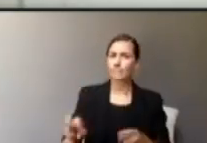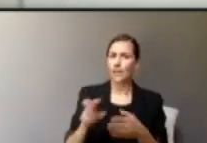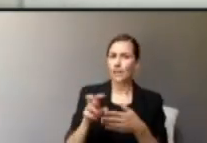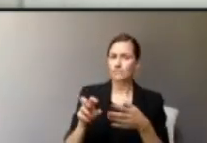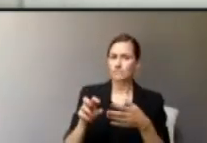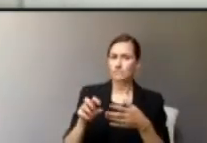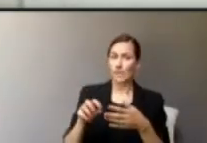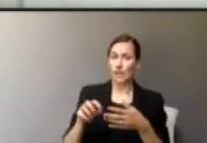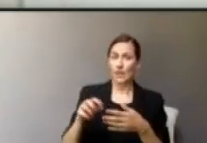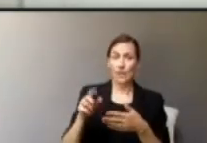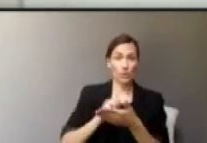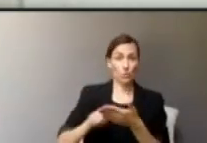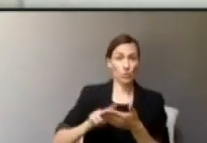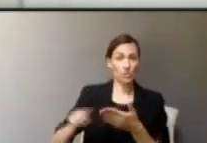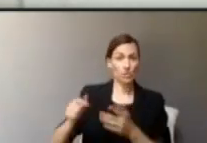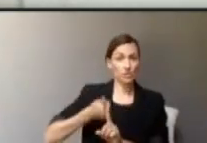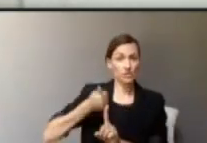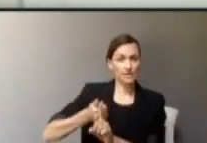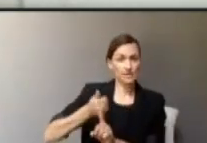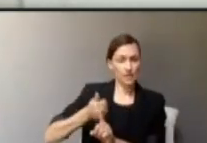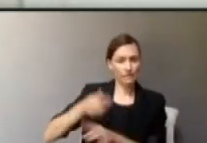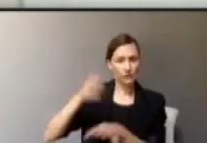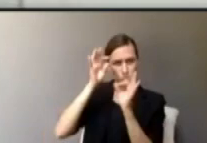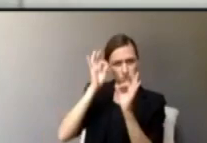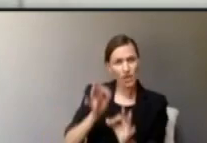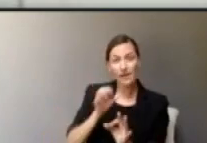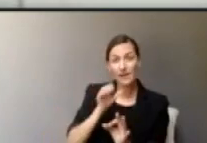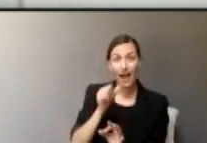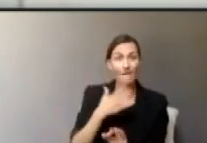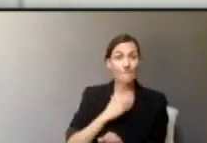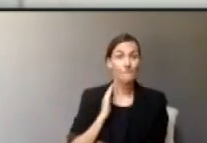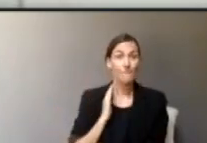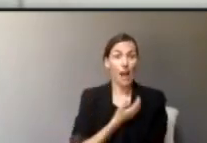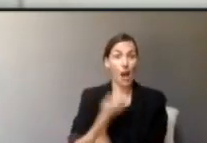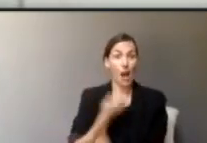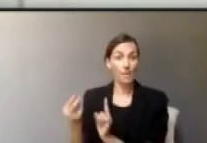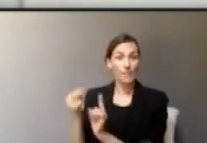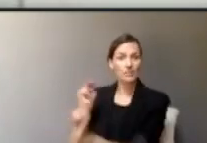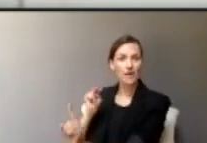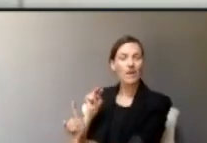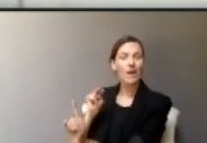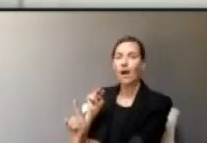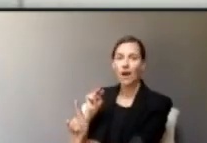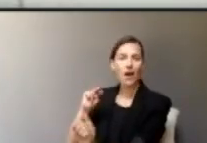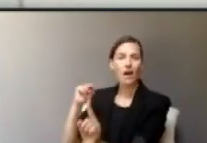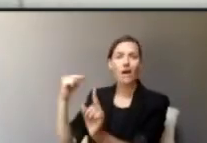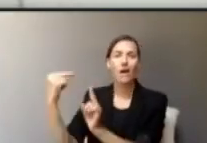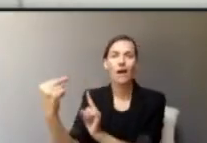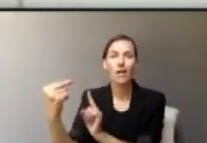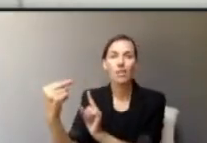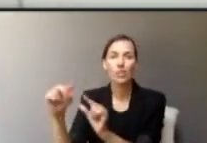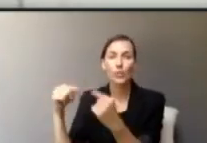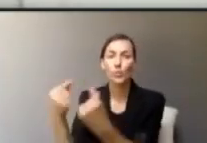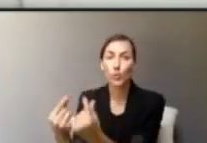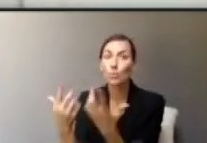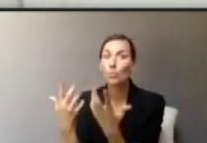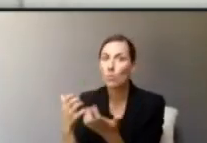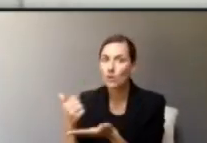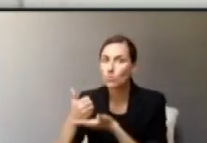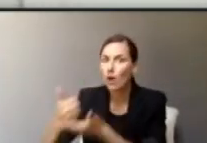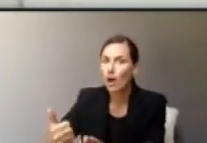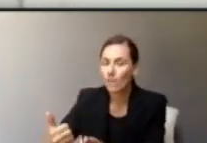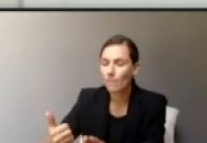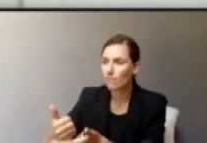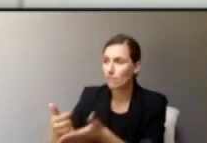itself, to determine, not from our perspective, but from the perspective of the group that we're seeking to impact, asking